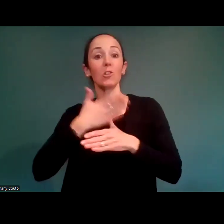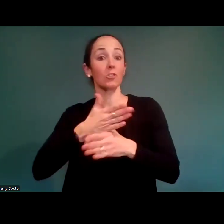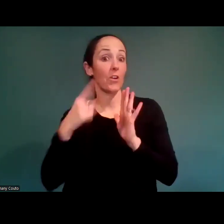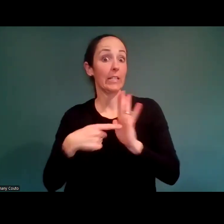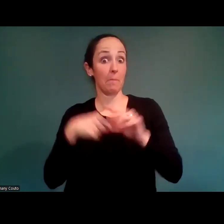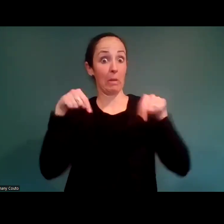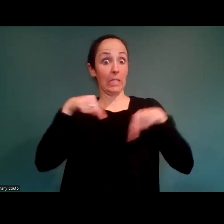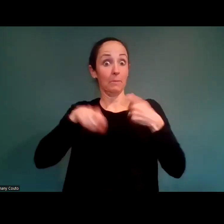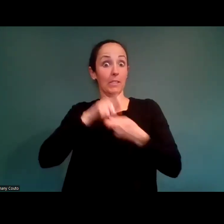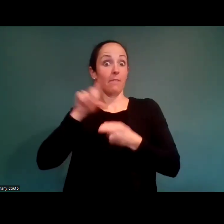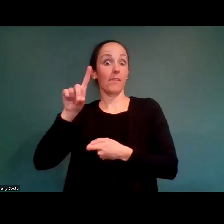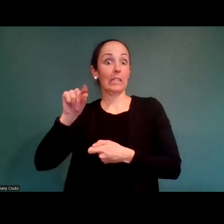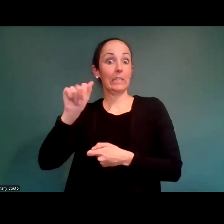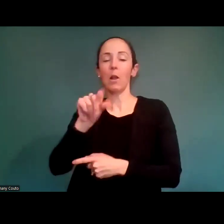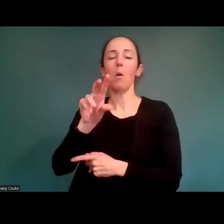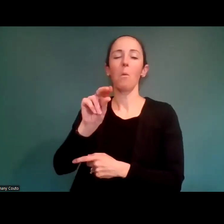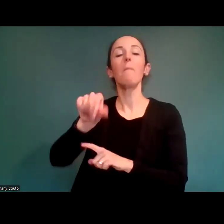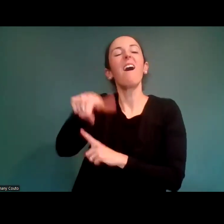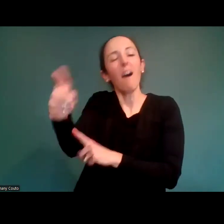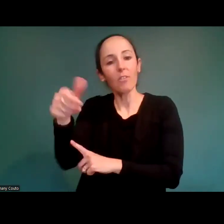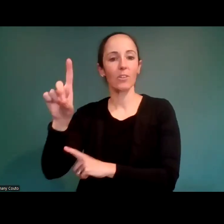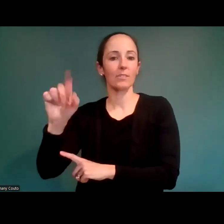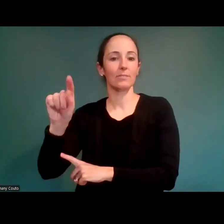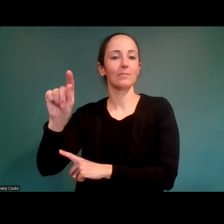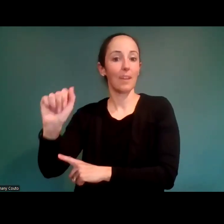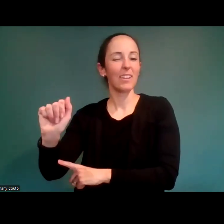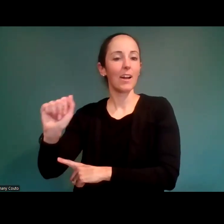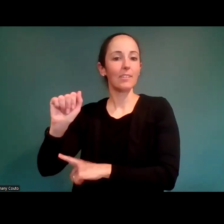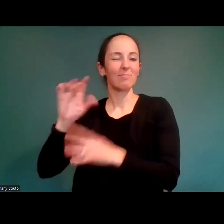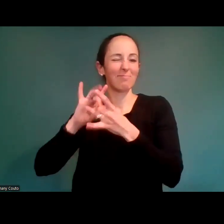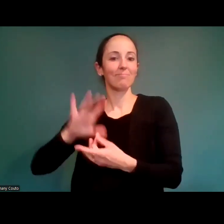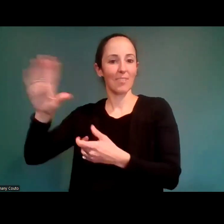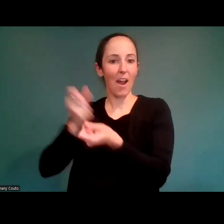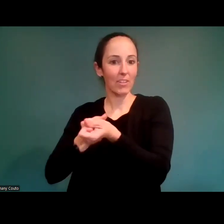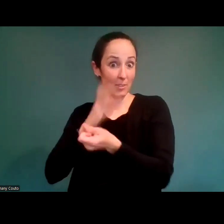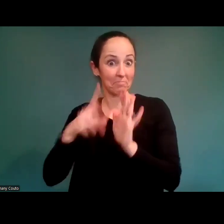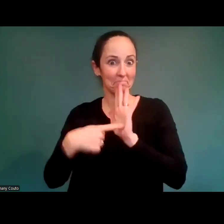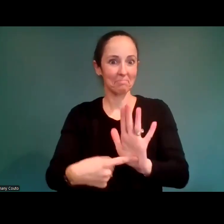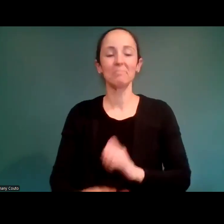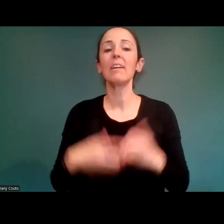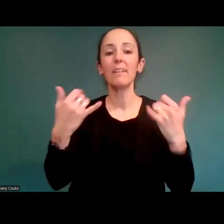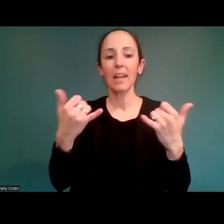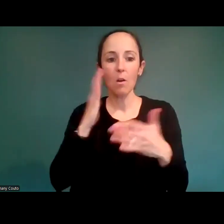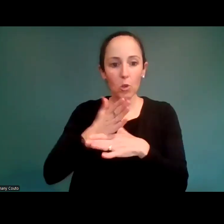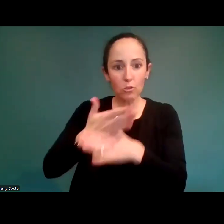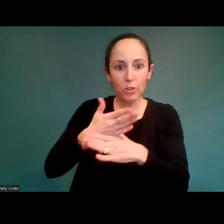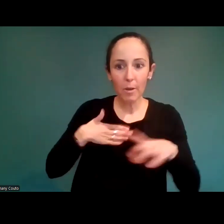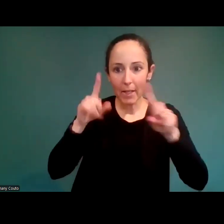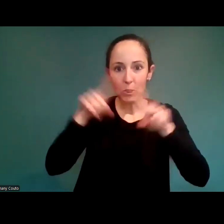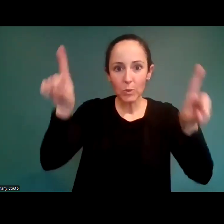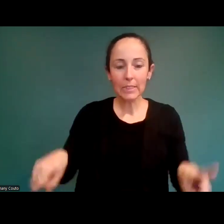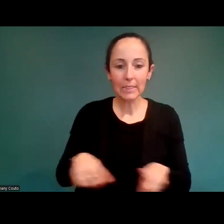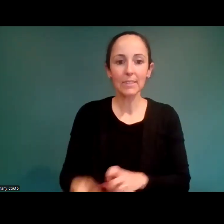another type of data that we've been able to use in some of our advocacy. With that being said, I'm going to share my